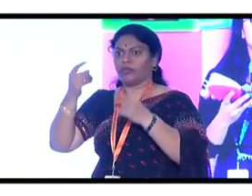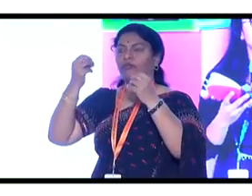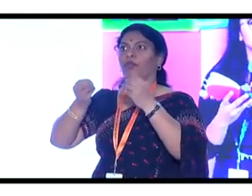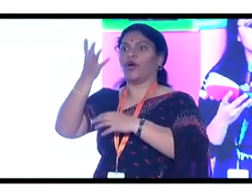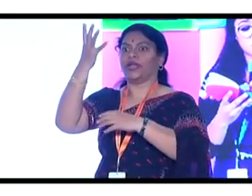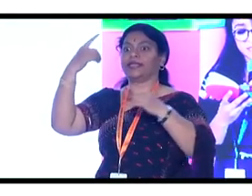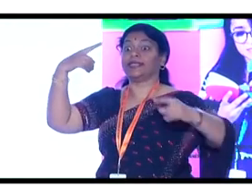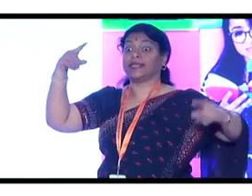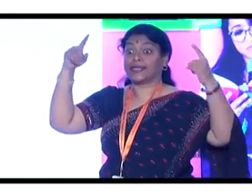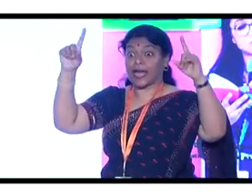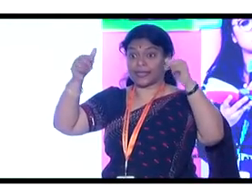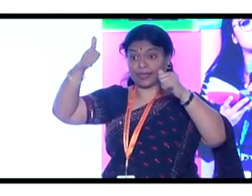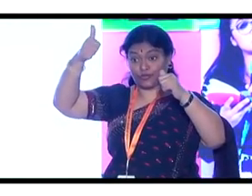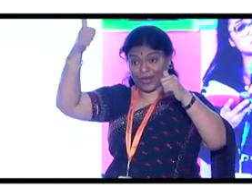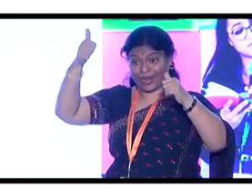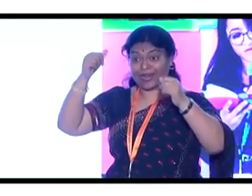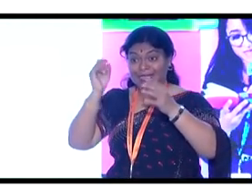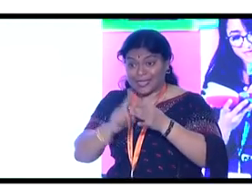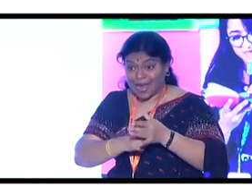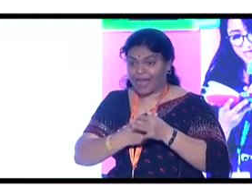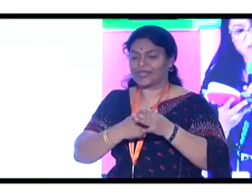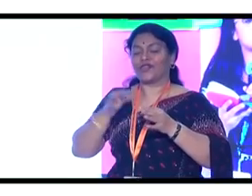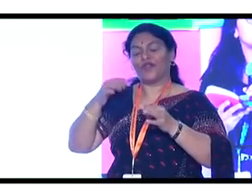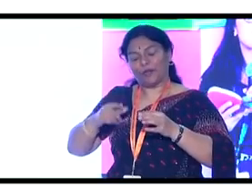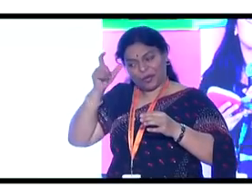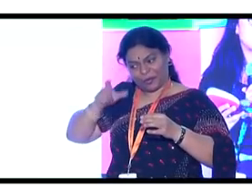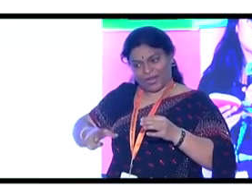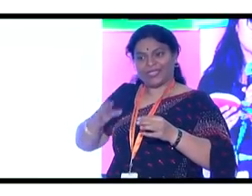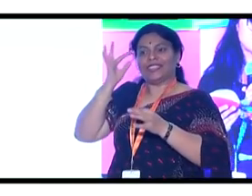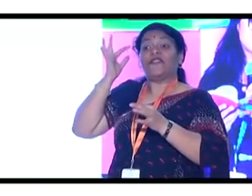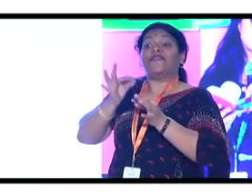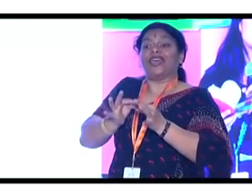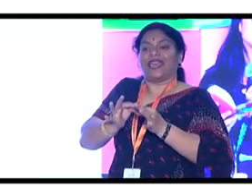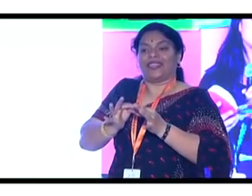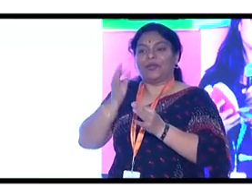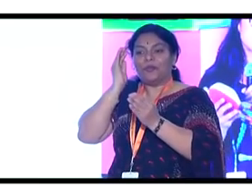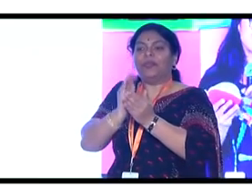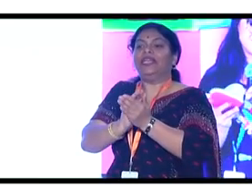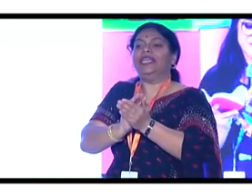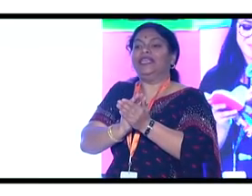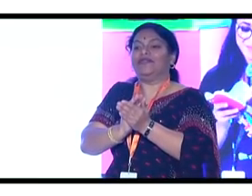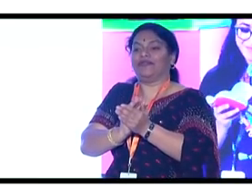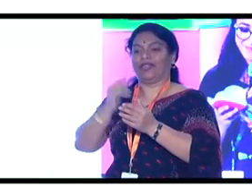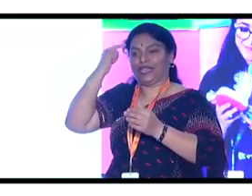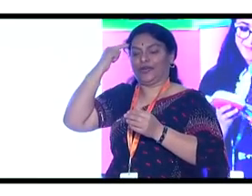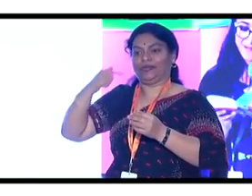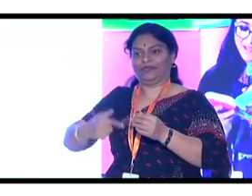success within begins with a person's faith. It's all about state of mind.